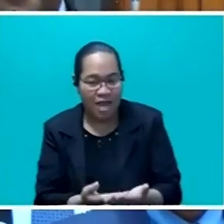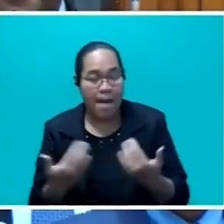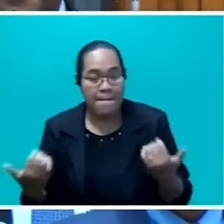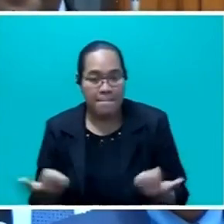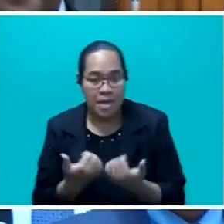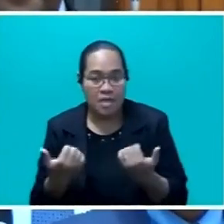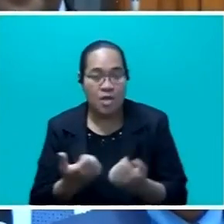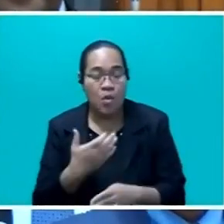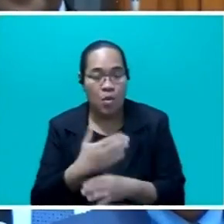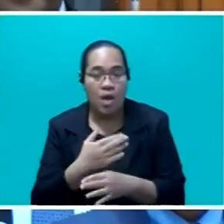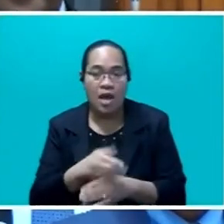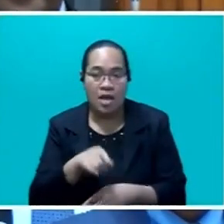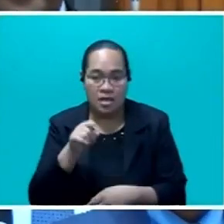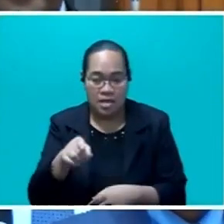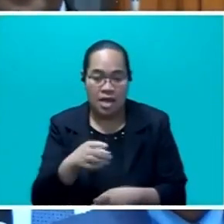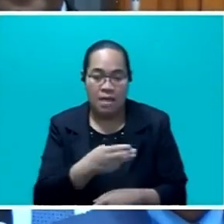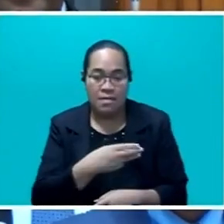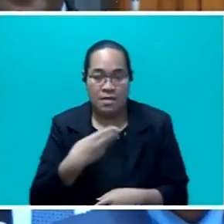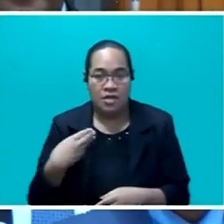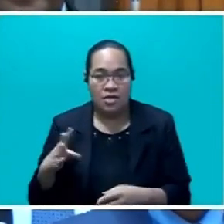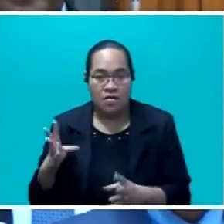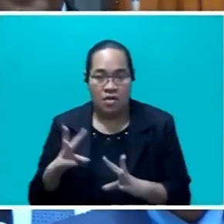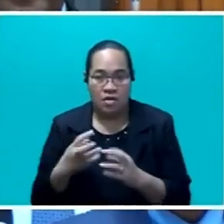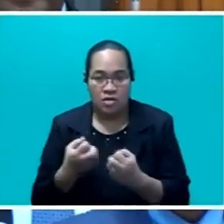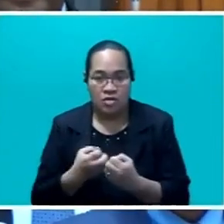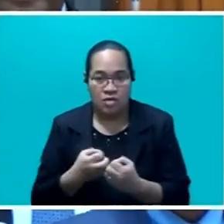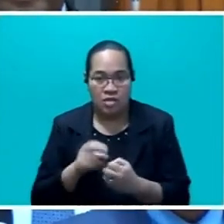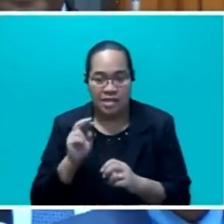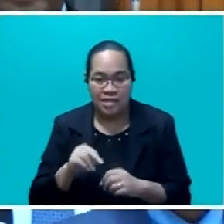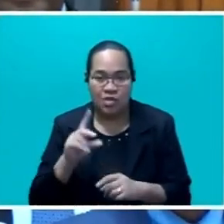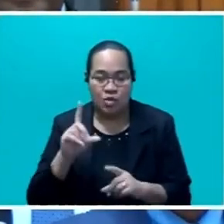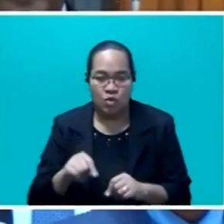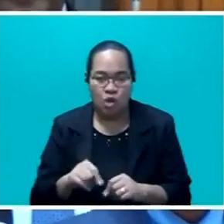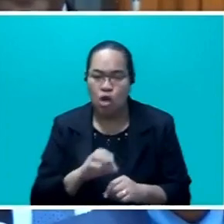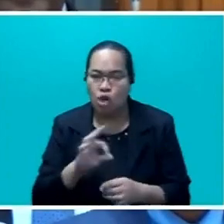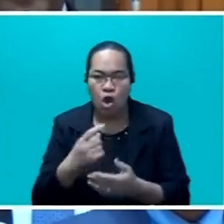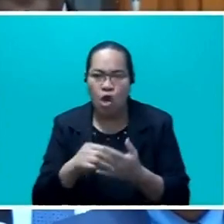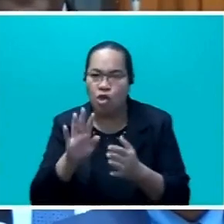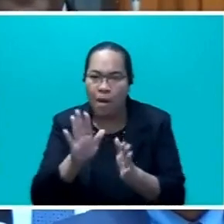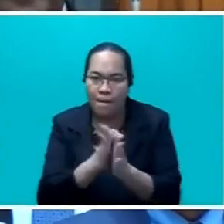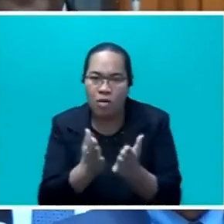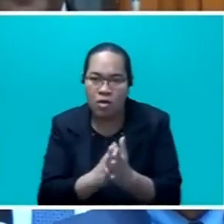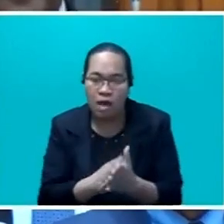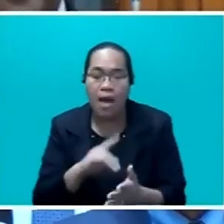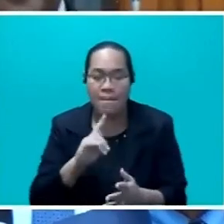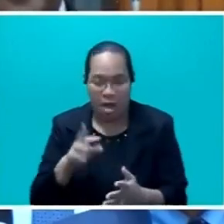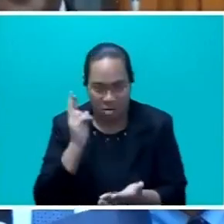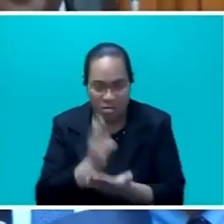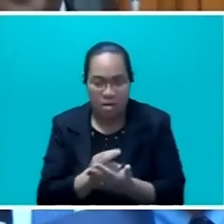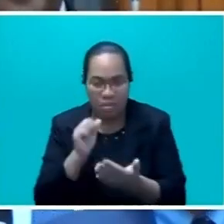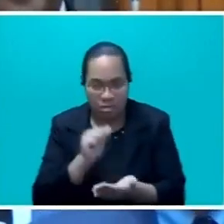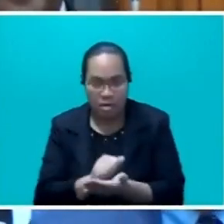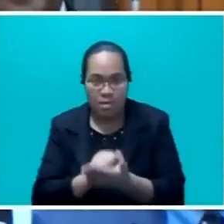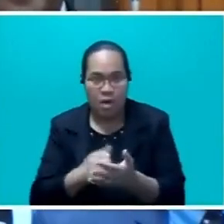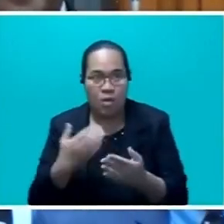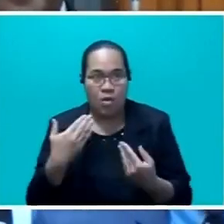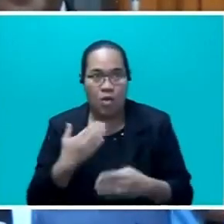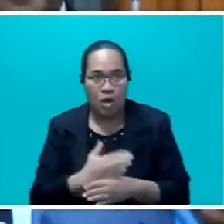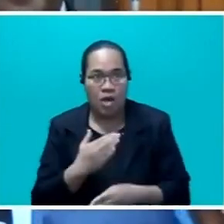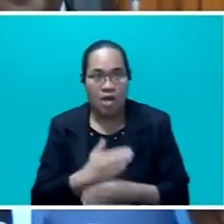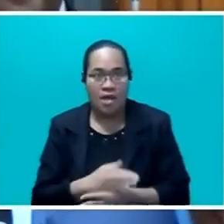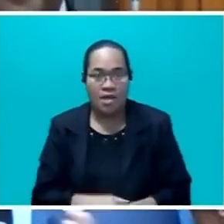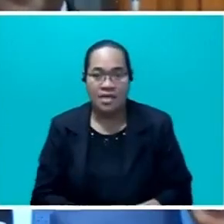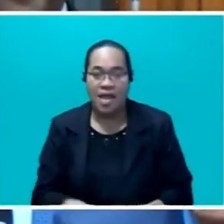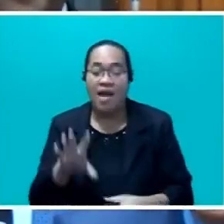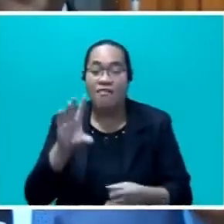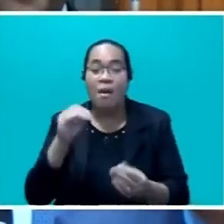minister needs to do, and I think she needs to work on that. Not only the book that she has, but practical work. And money you need to ask from the Minister